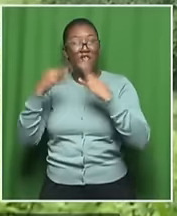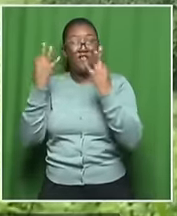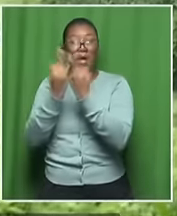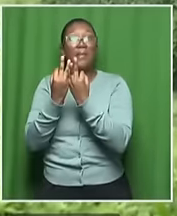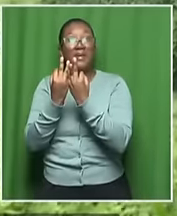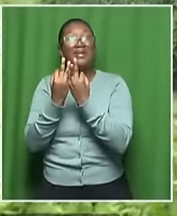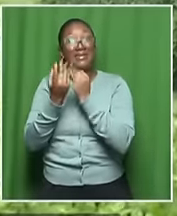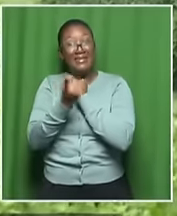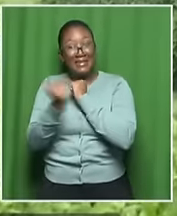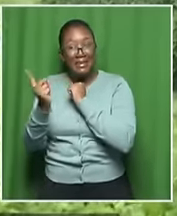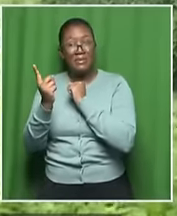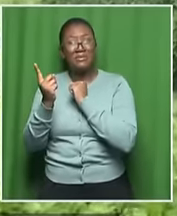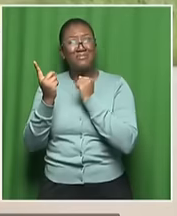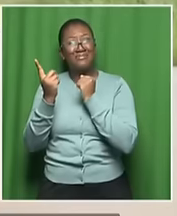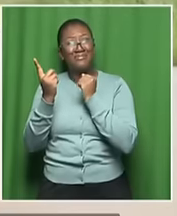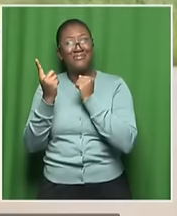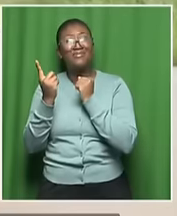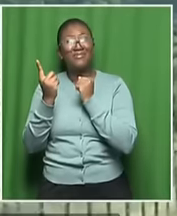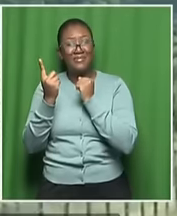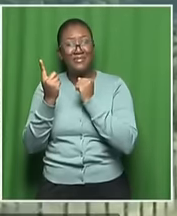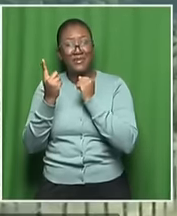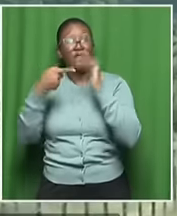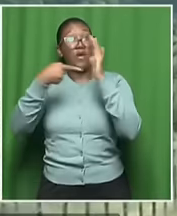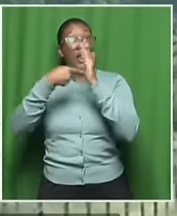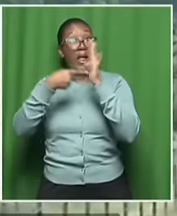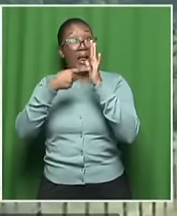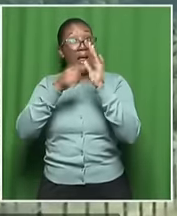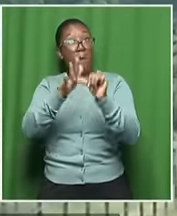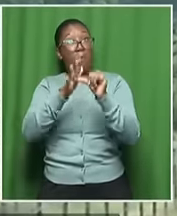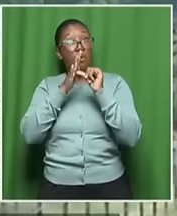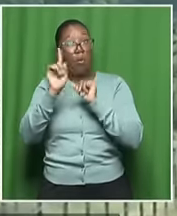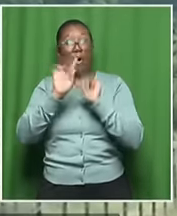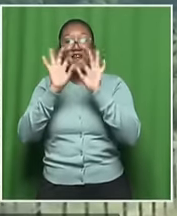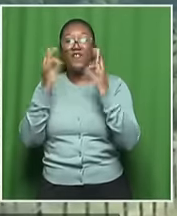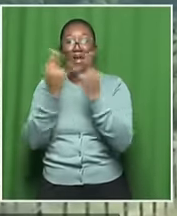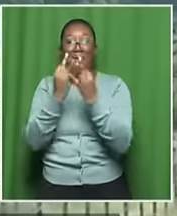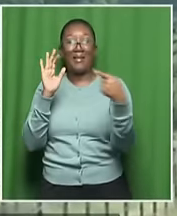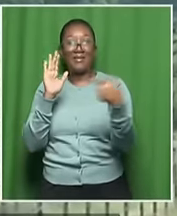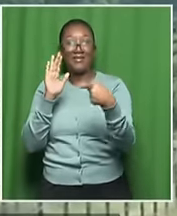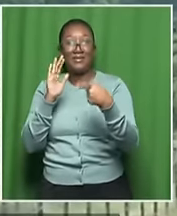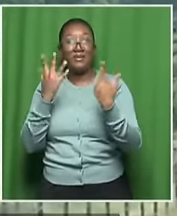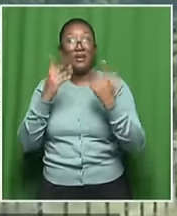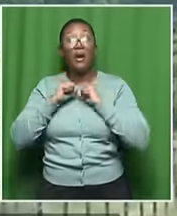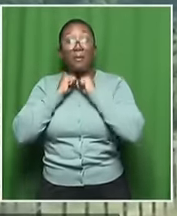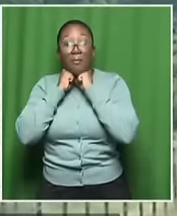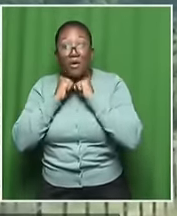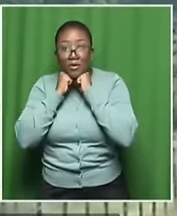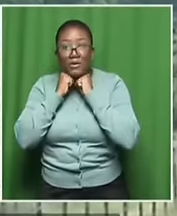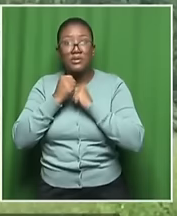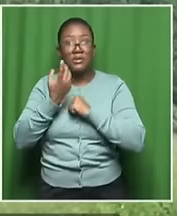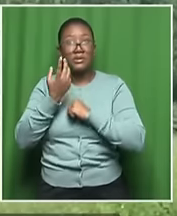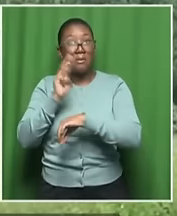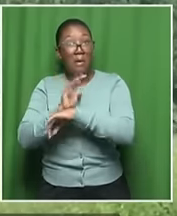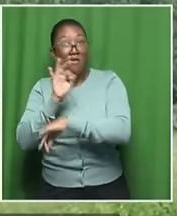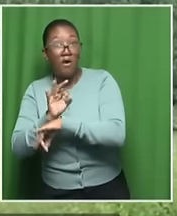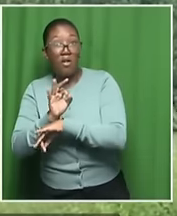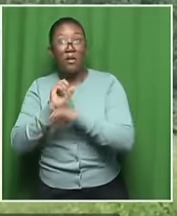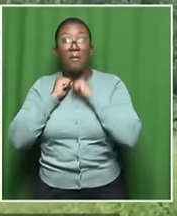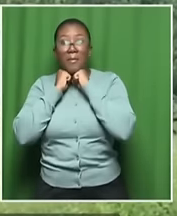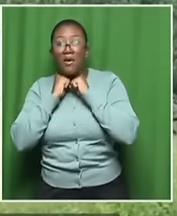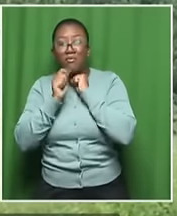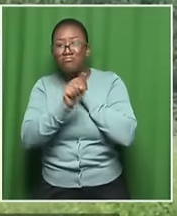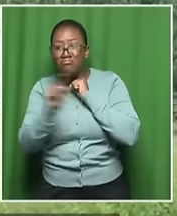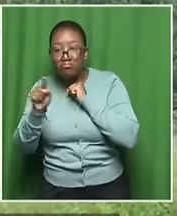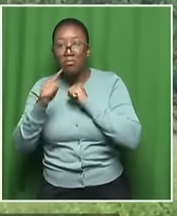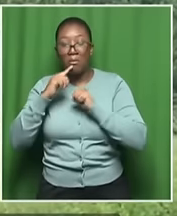as you said, the first building block. Parents have to work to